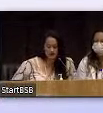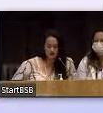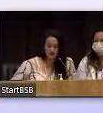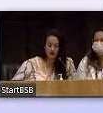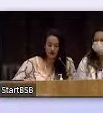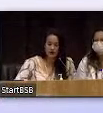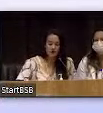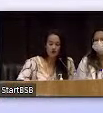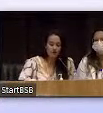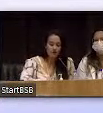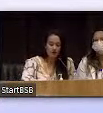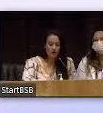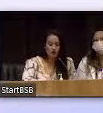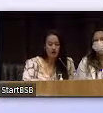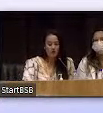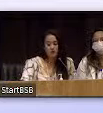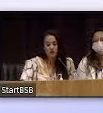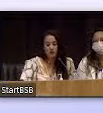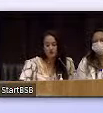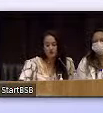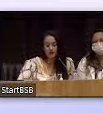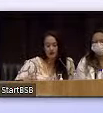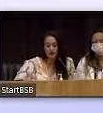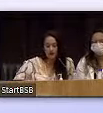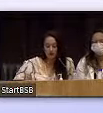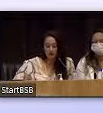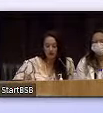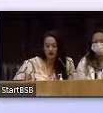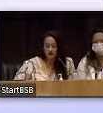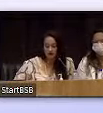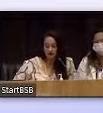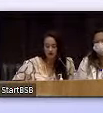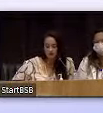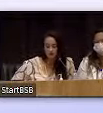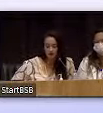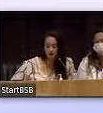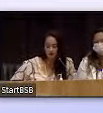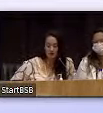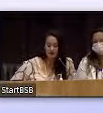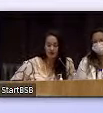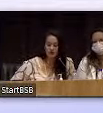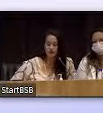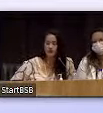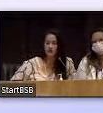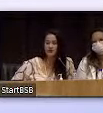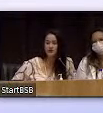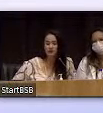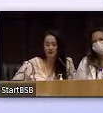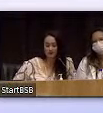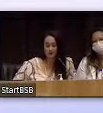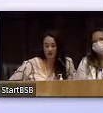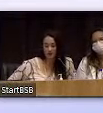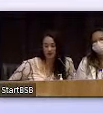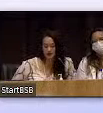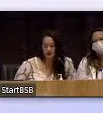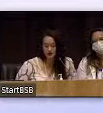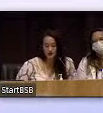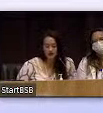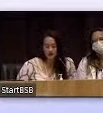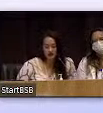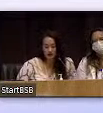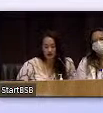Well, in relation to the research, we chose to coordinate the research